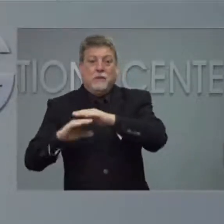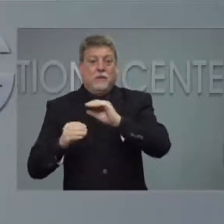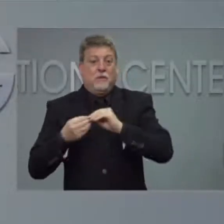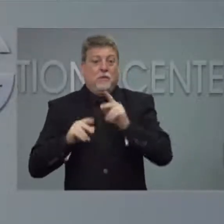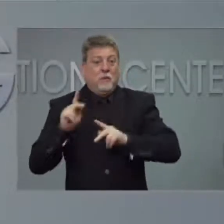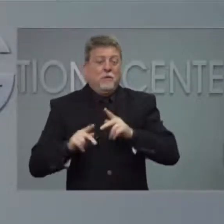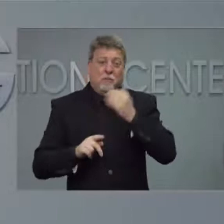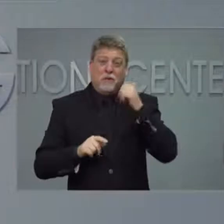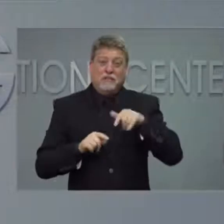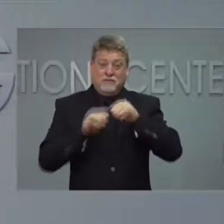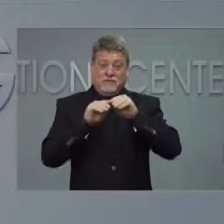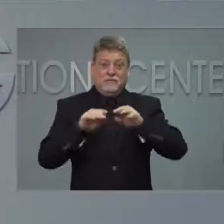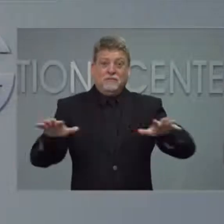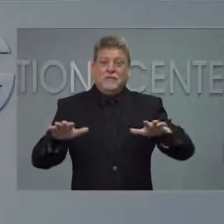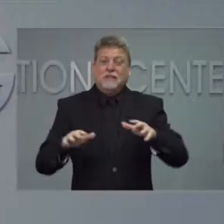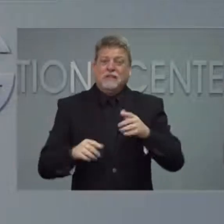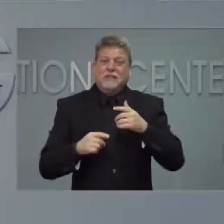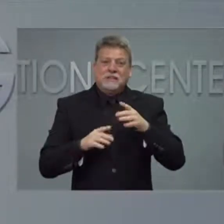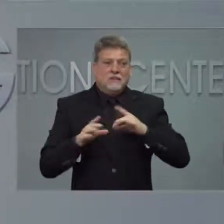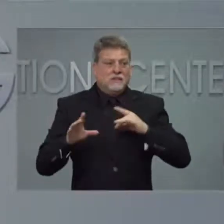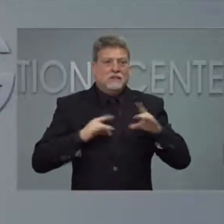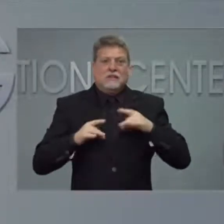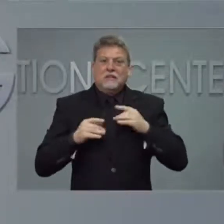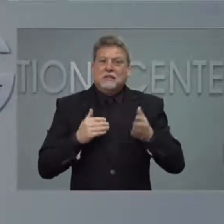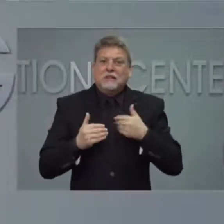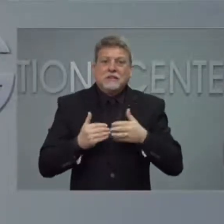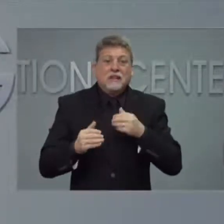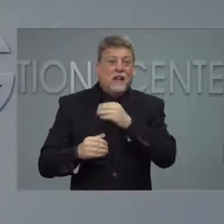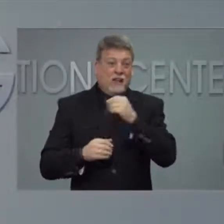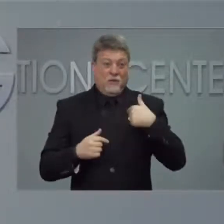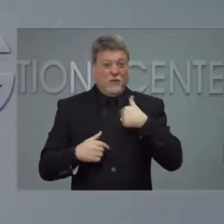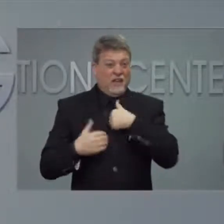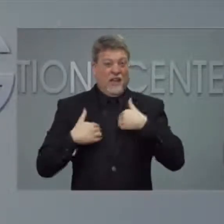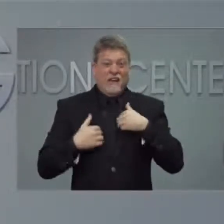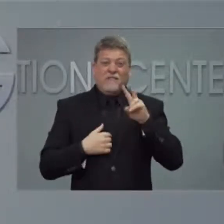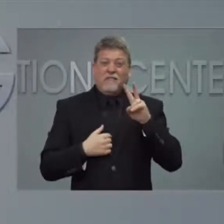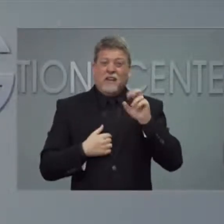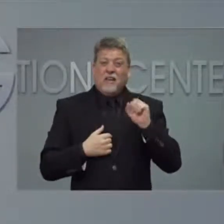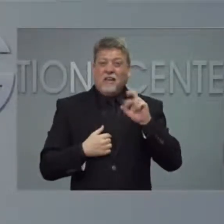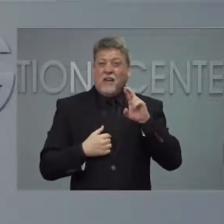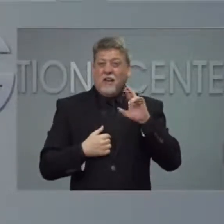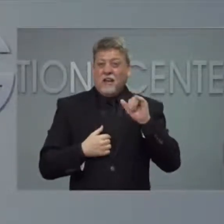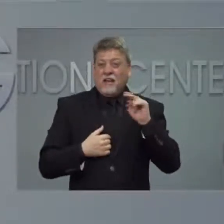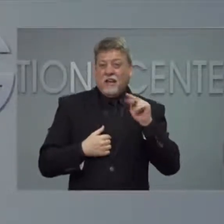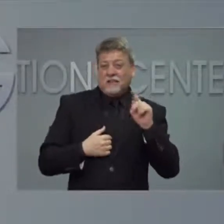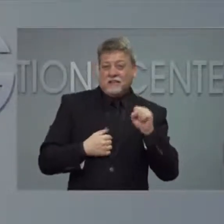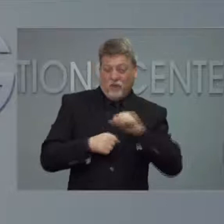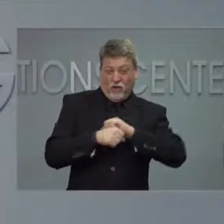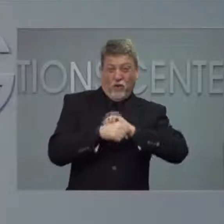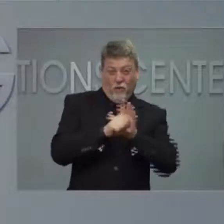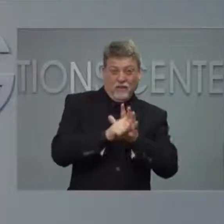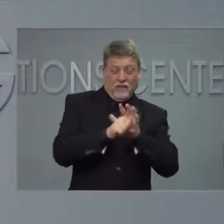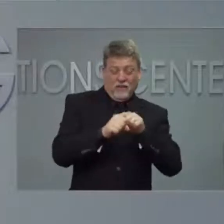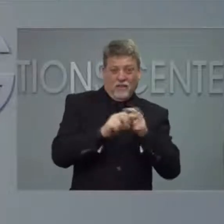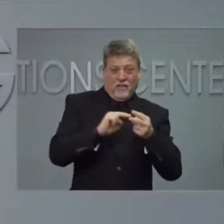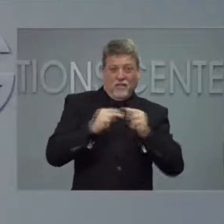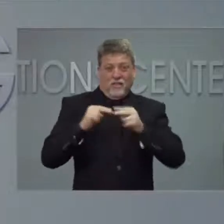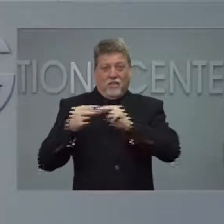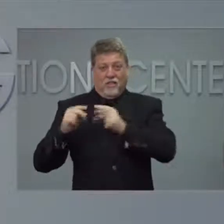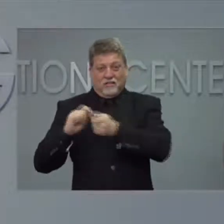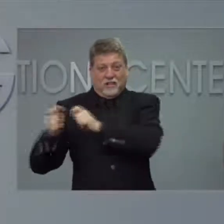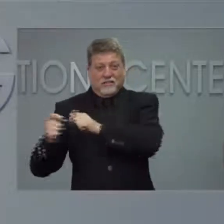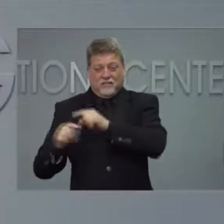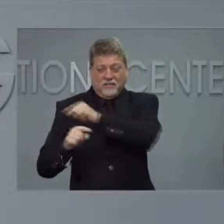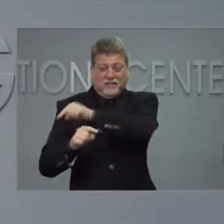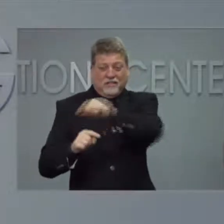know that those variants of COVID-19 are here in our state, and those variants meet an even more contagious virus. So we